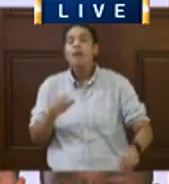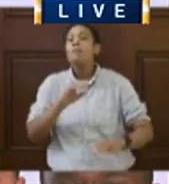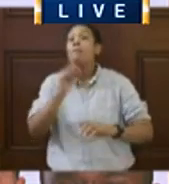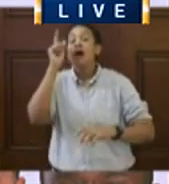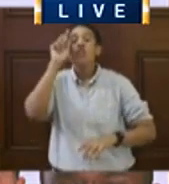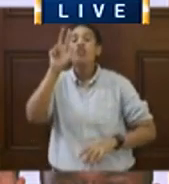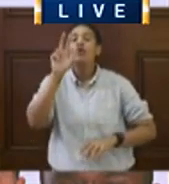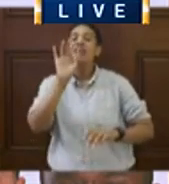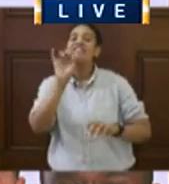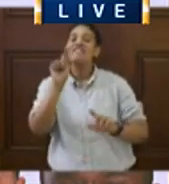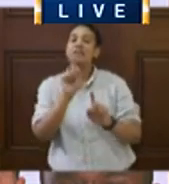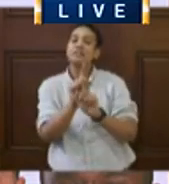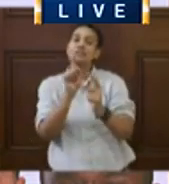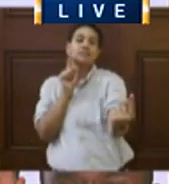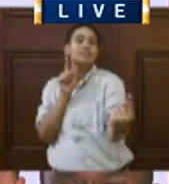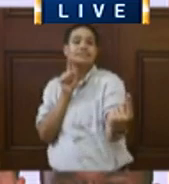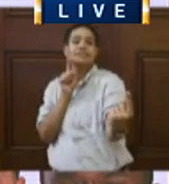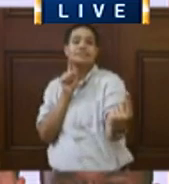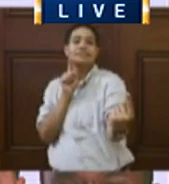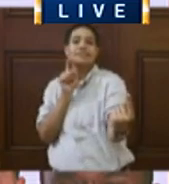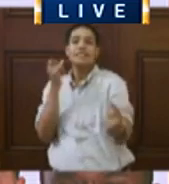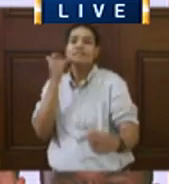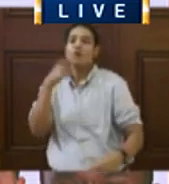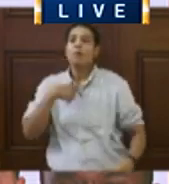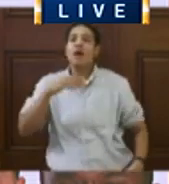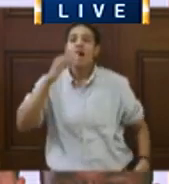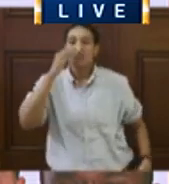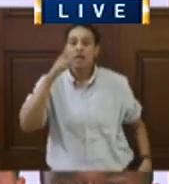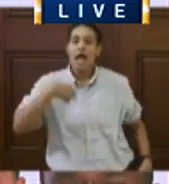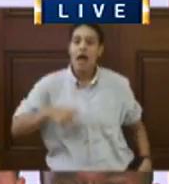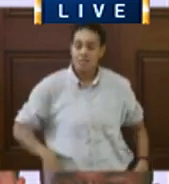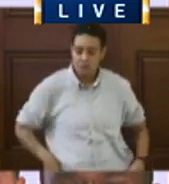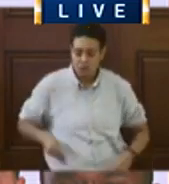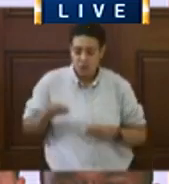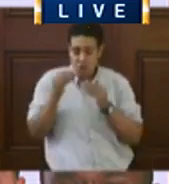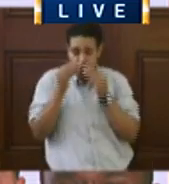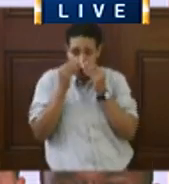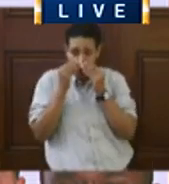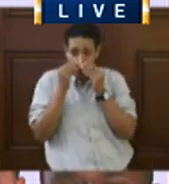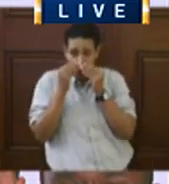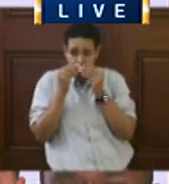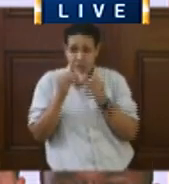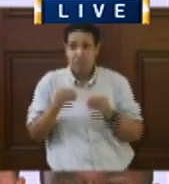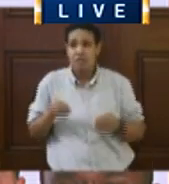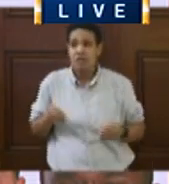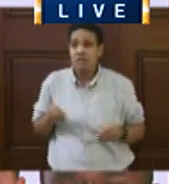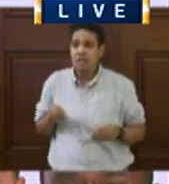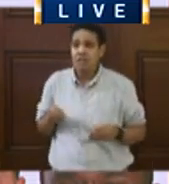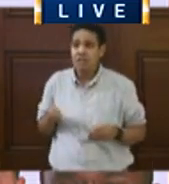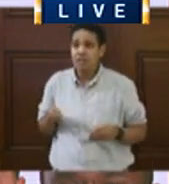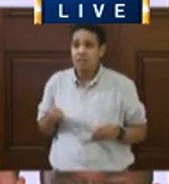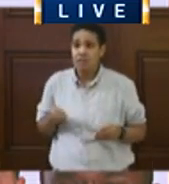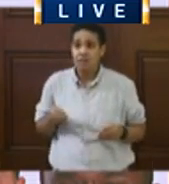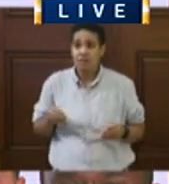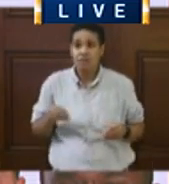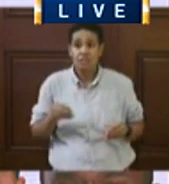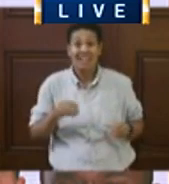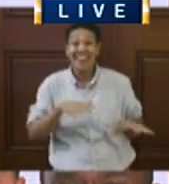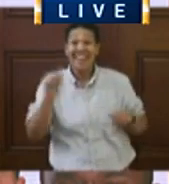observing, if somebody feels like they have to sneeze, they have a rag or a kerchief close by, leave the room.